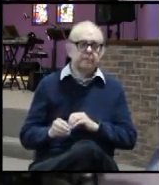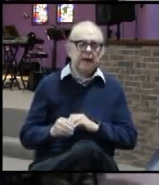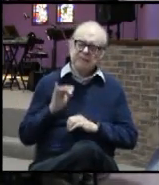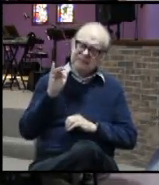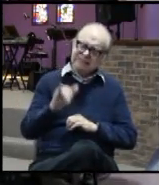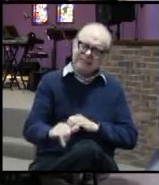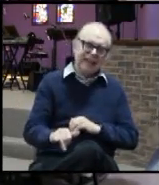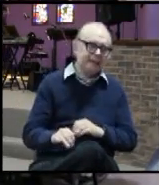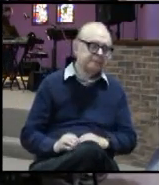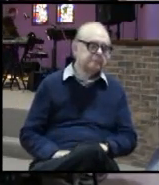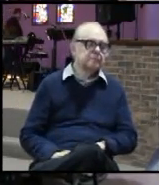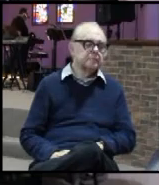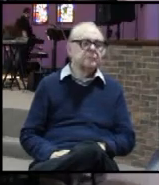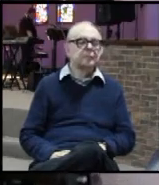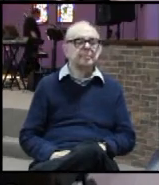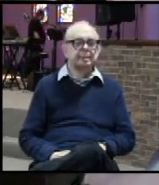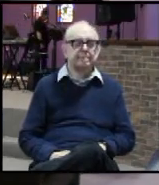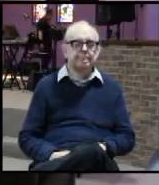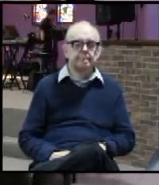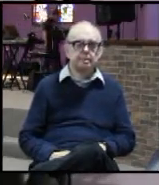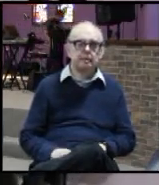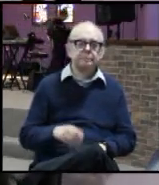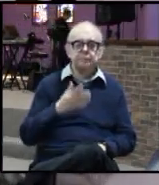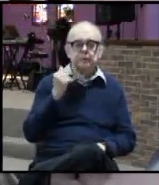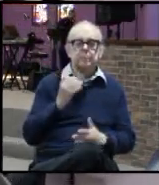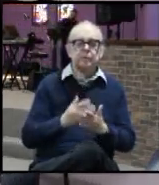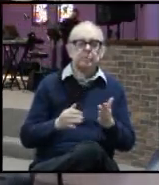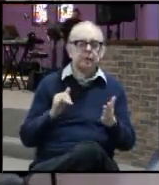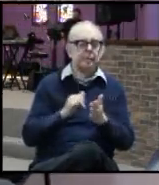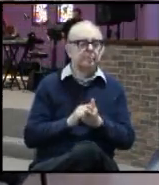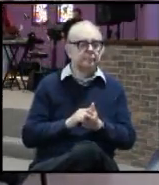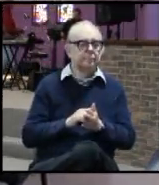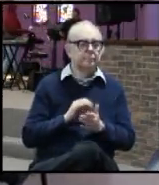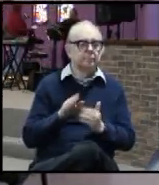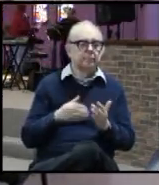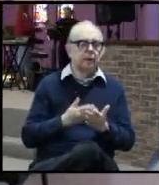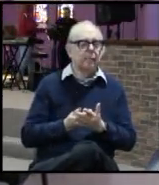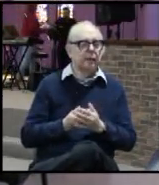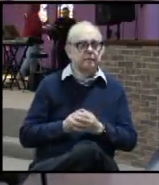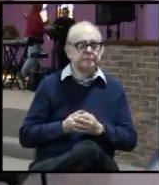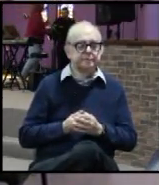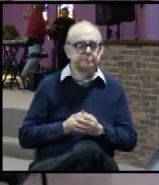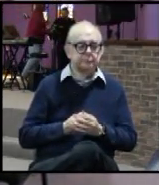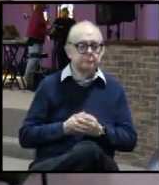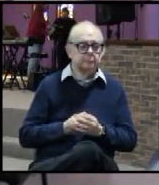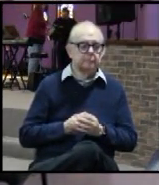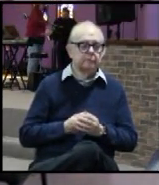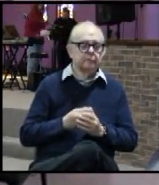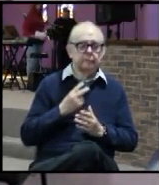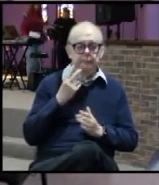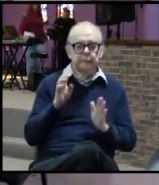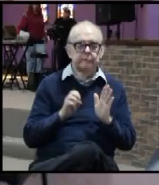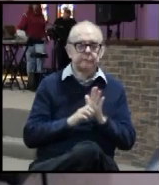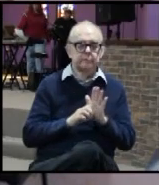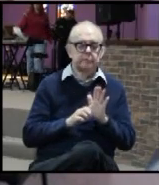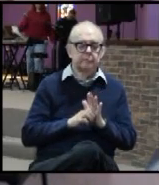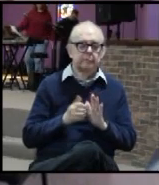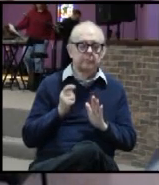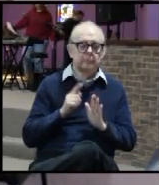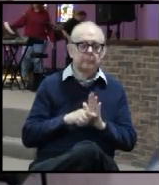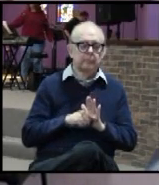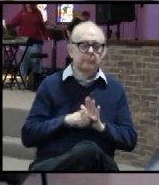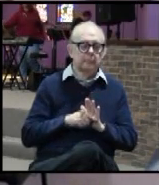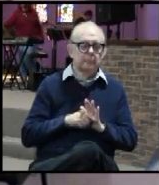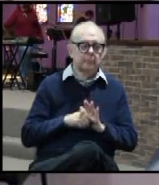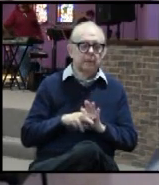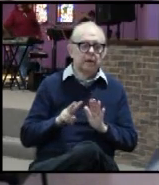move in with him. And that's the best part about all of it. You're going to see an example in just a few minutes of two